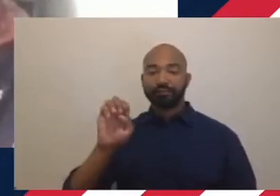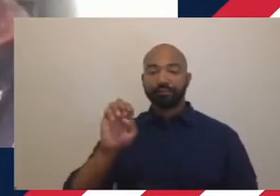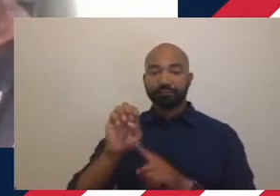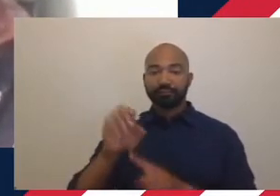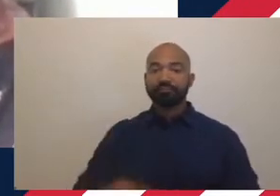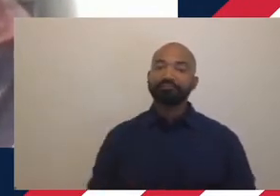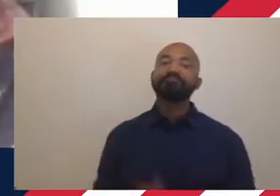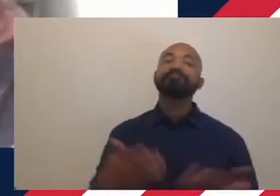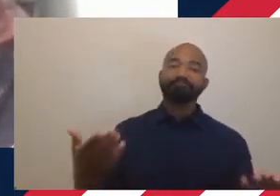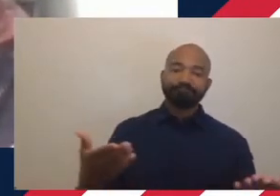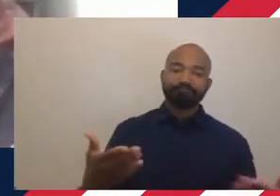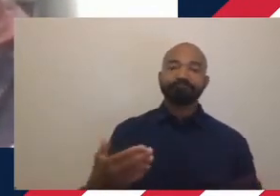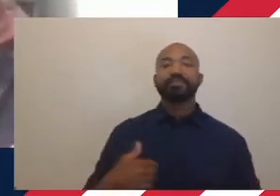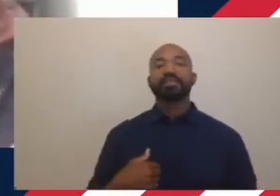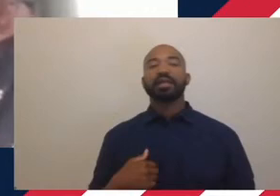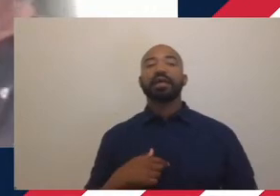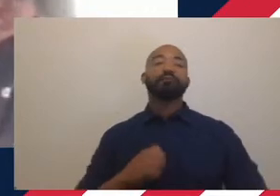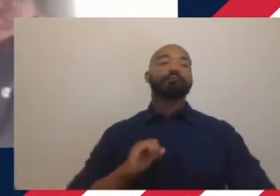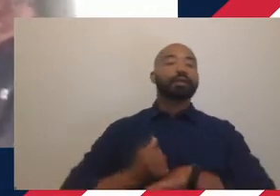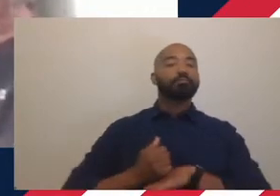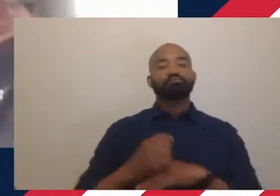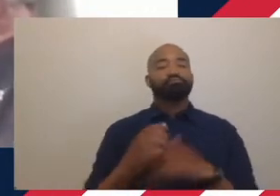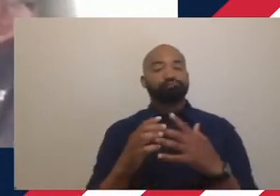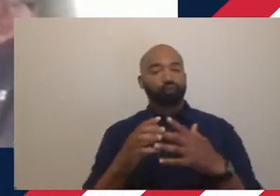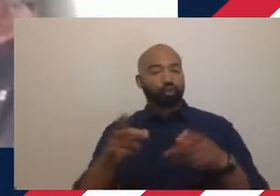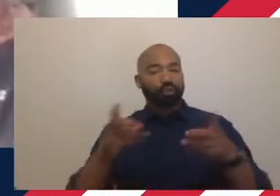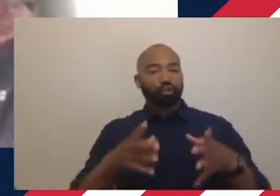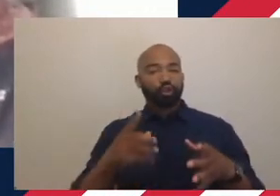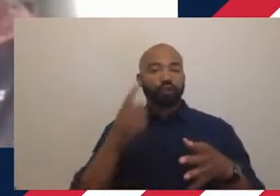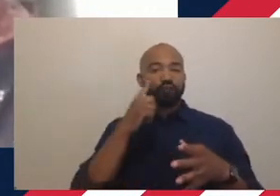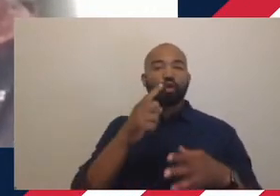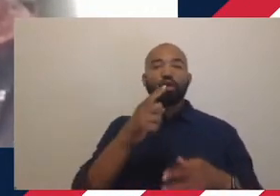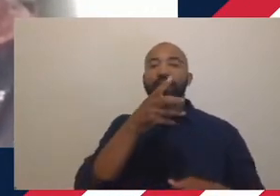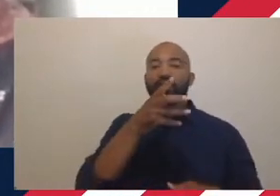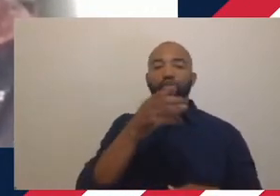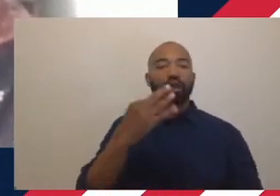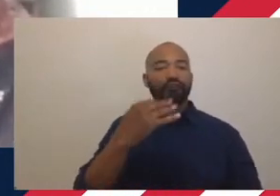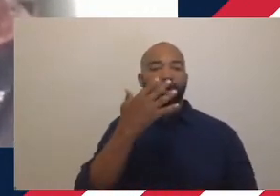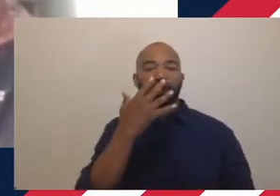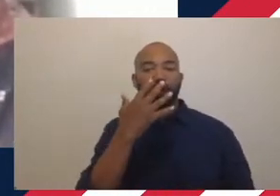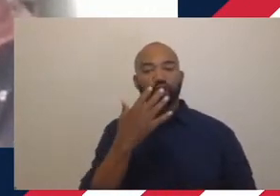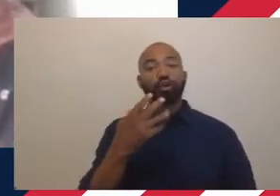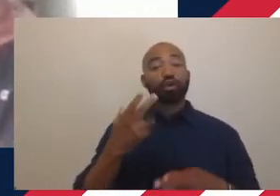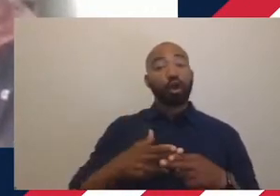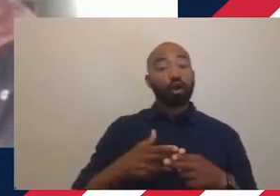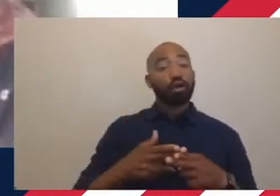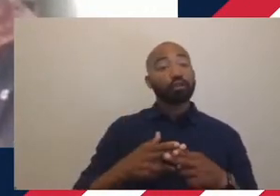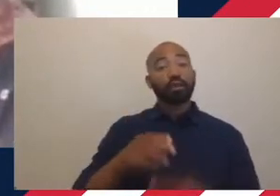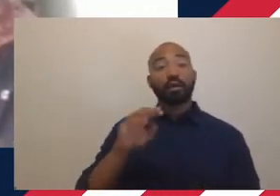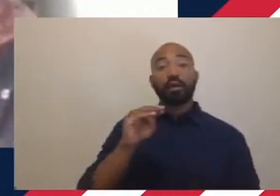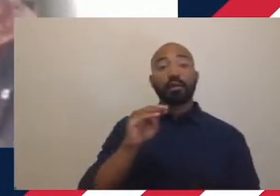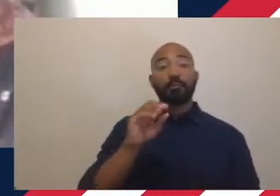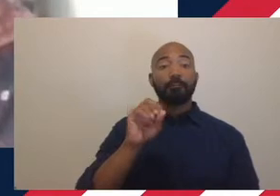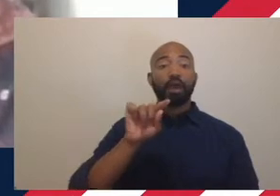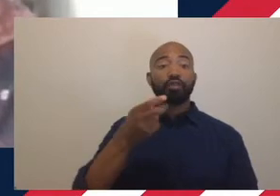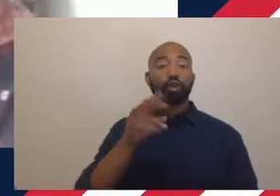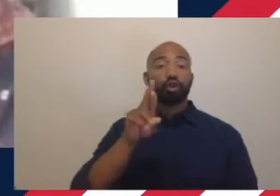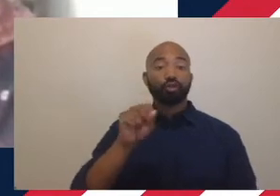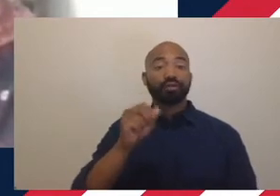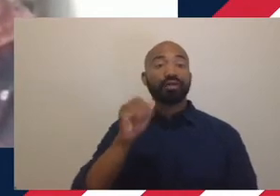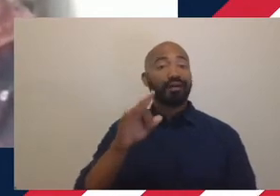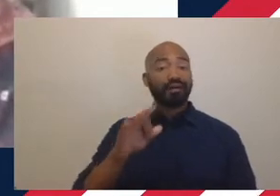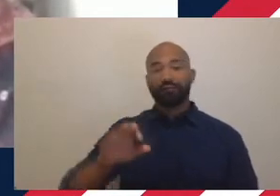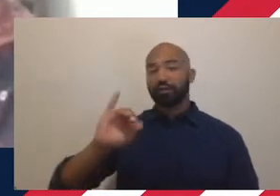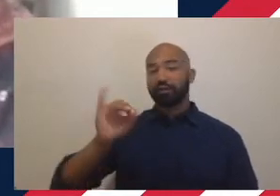Danielle Atkins, and I'm founding director of an organization for mothers of color called Mothering Justice. The last few months have been trying, to